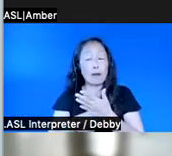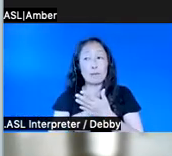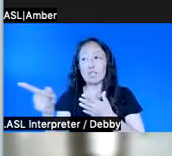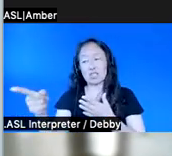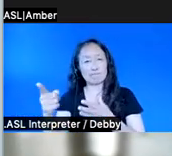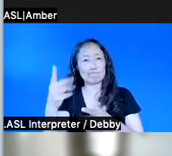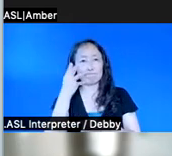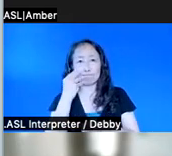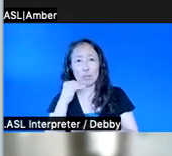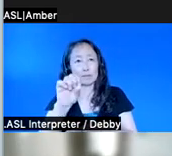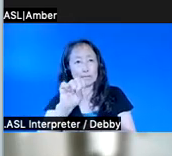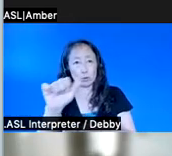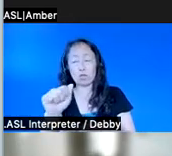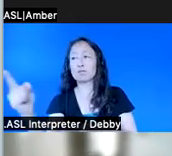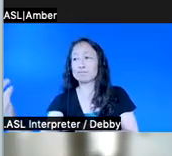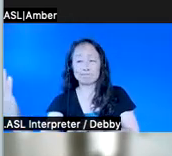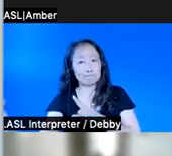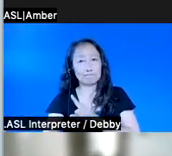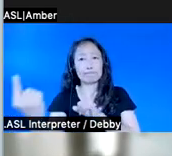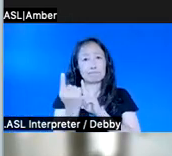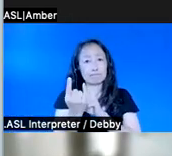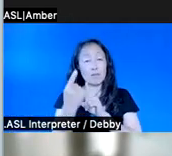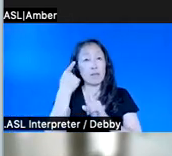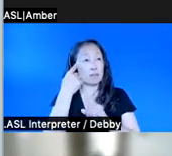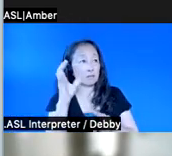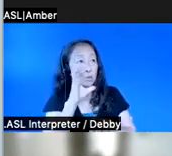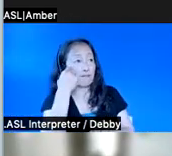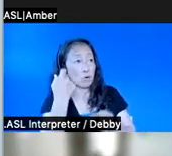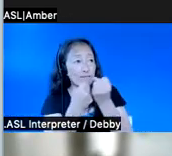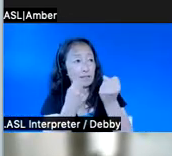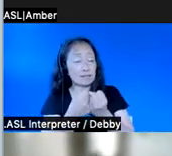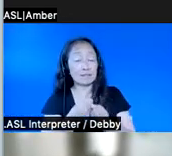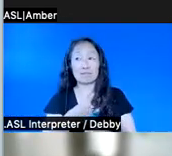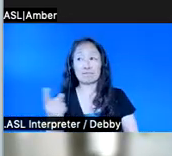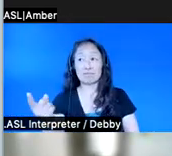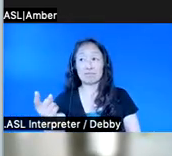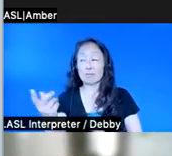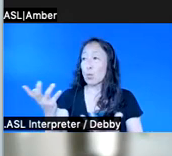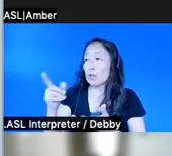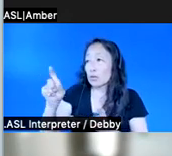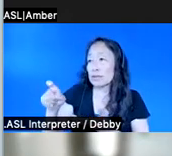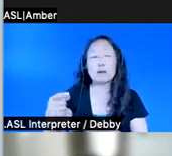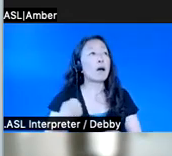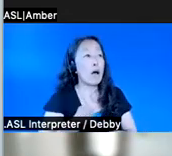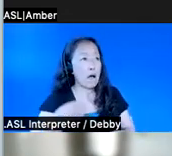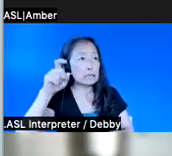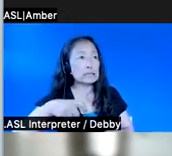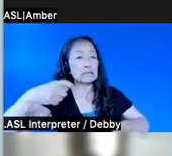sexually assaulted, comes in for advocacy, and when they ask her what she wants tires on her vehicle.